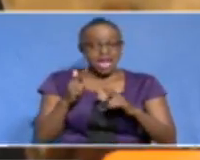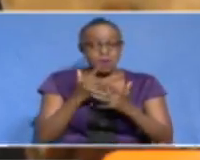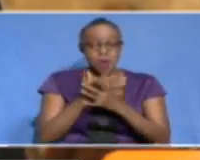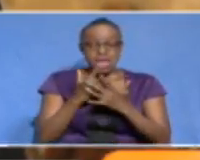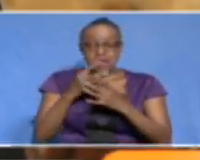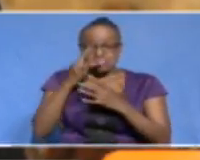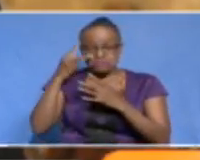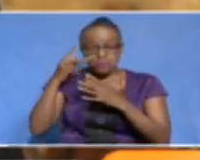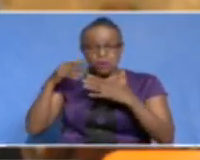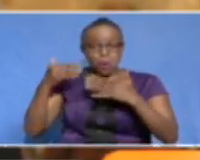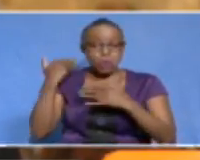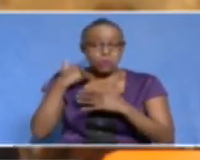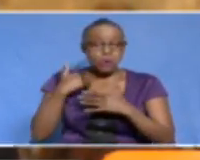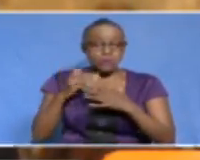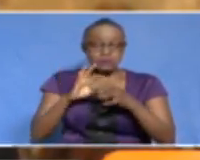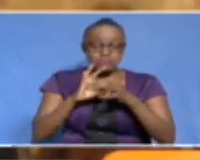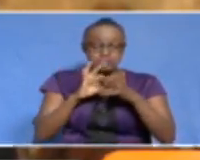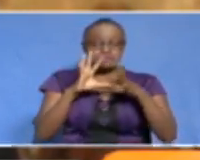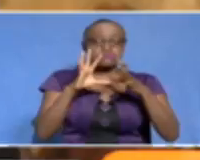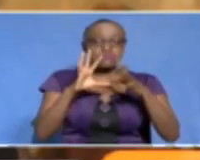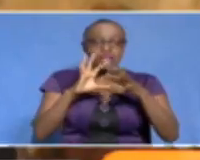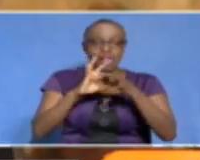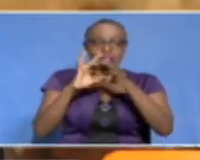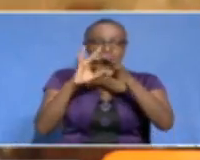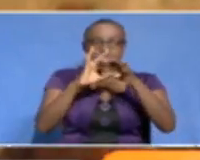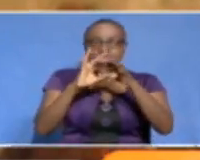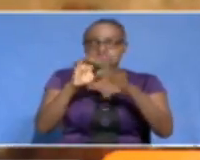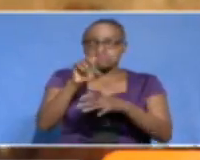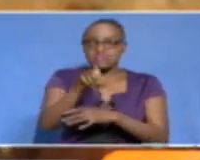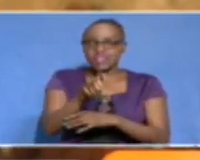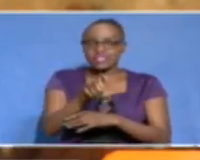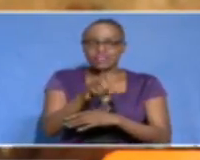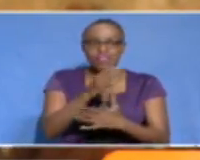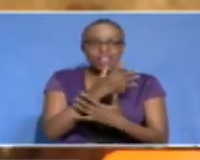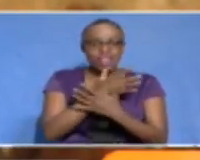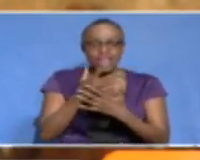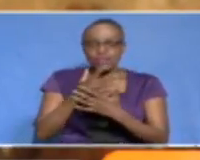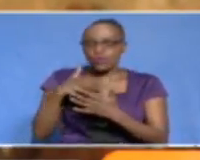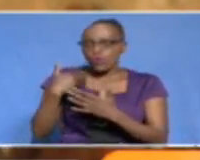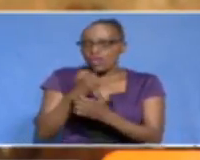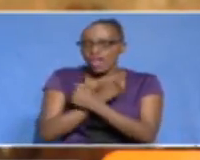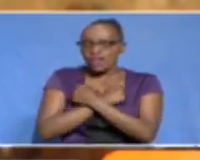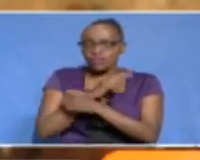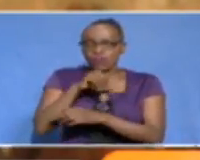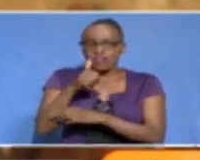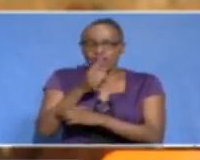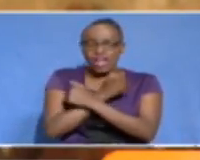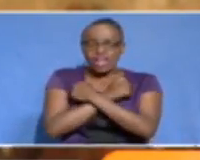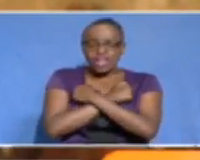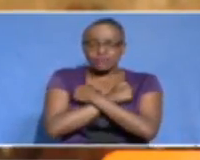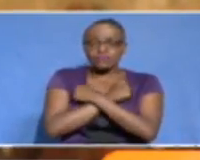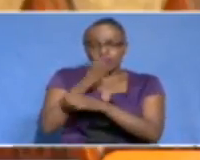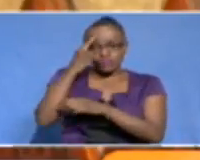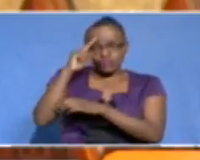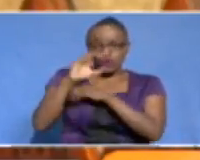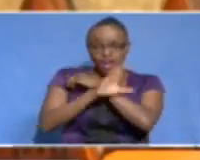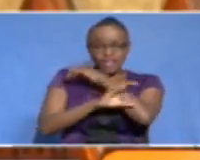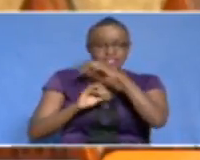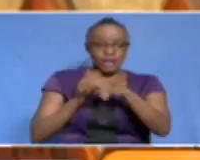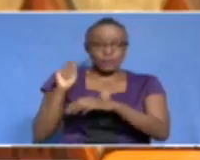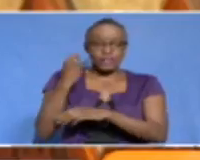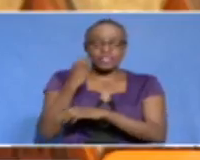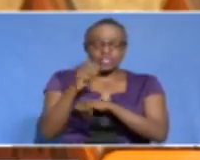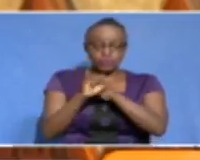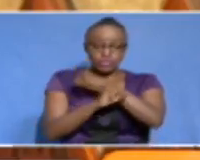terrorist or thug to tear down our solidarity, nor our love for one another and our love for our country, Kenya. We stand with